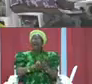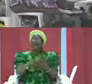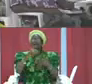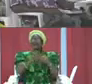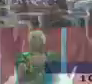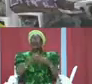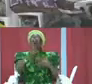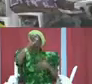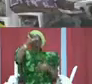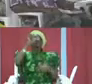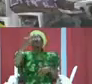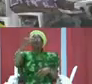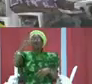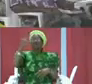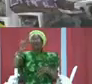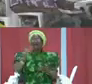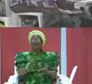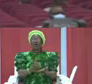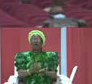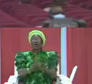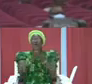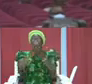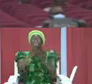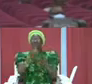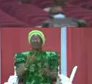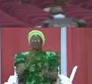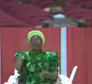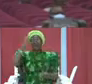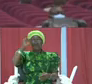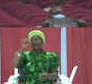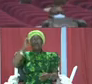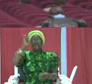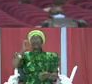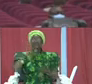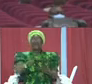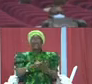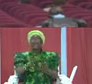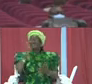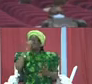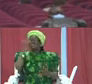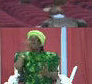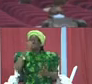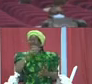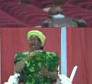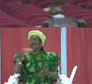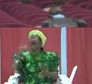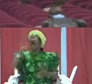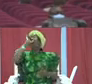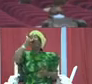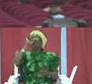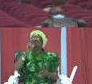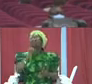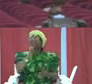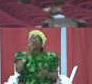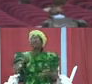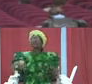and drink of that cup. For he that eateth and drinketh